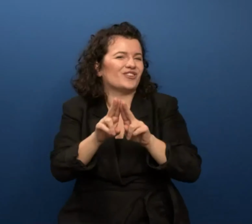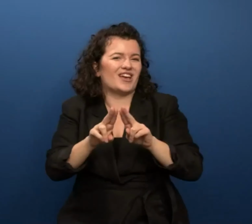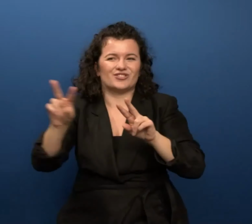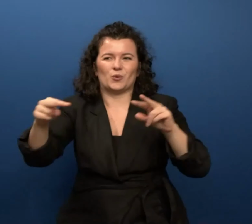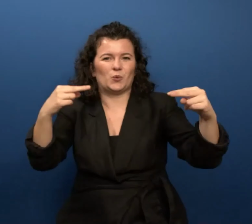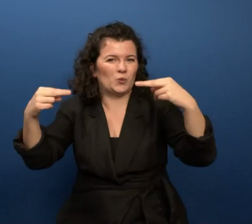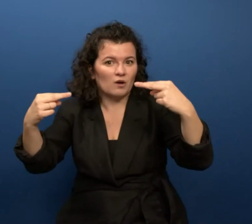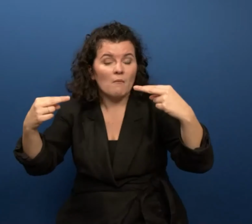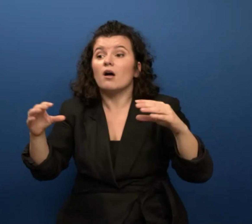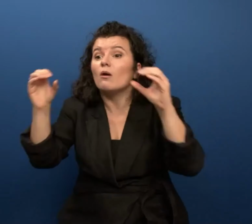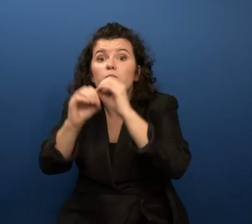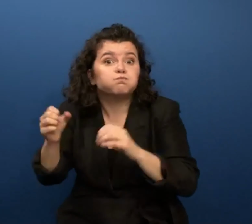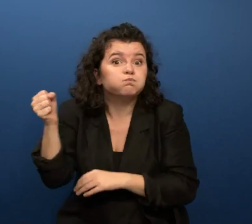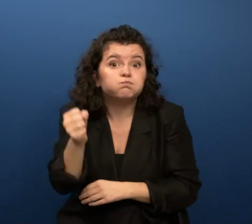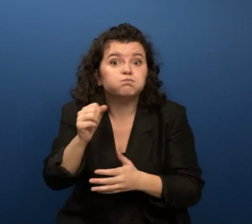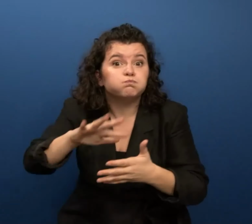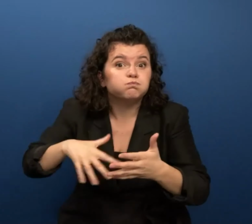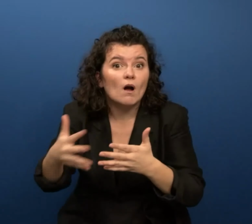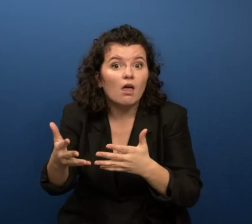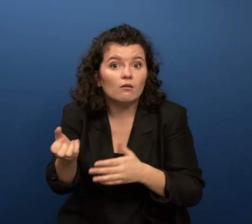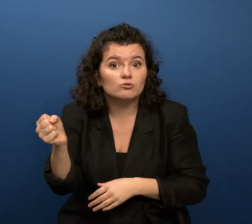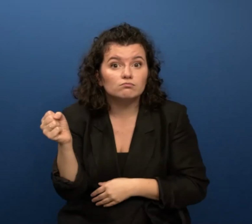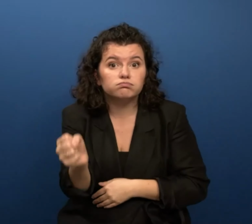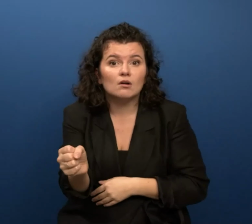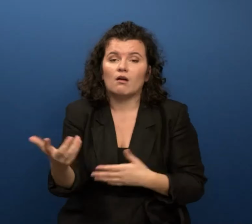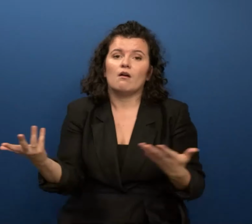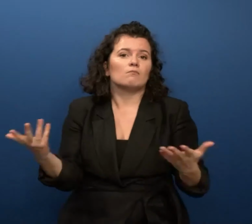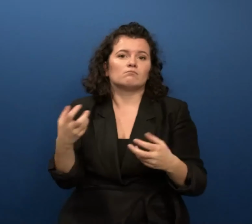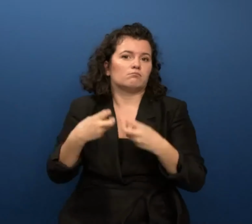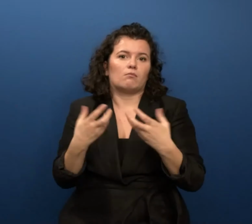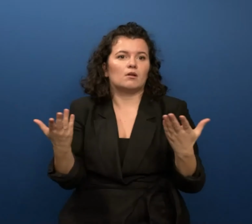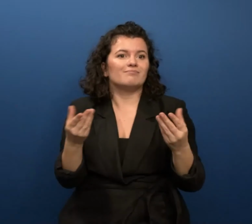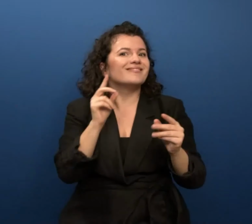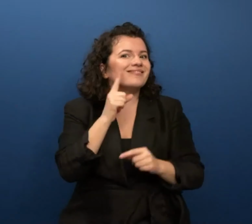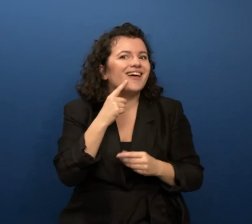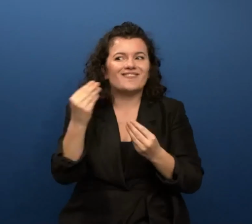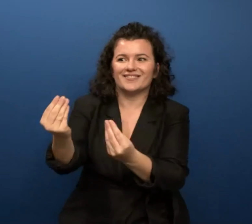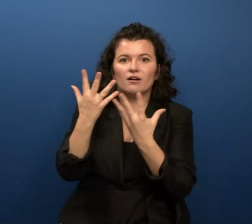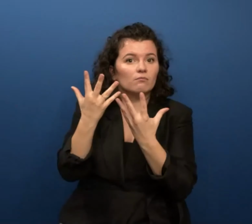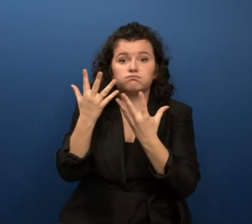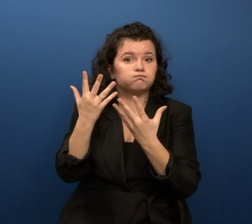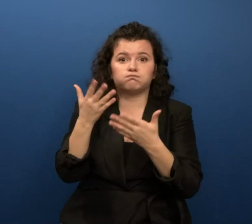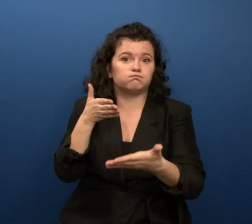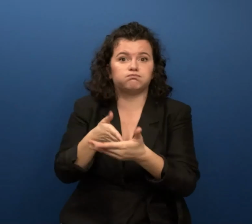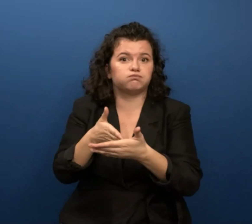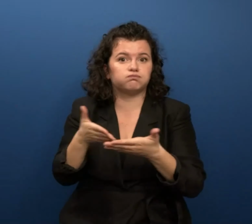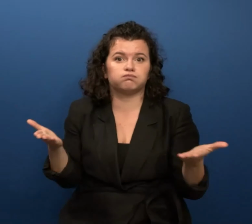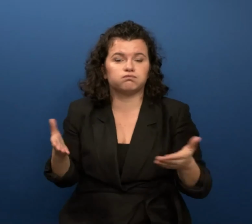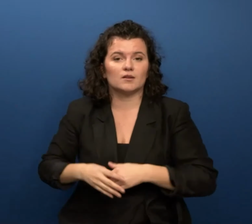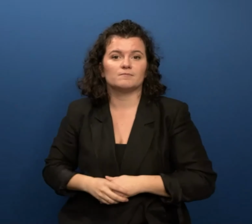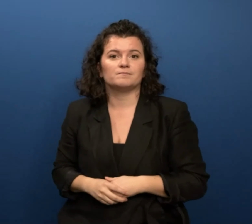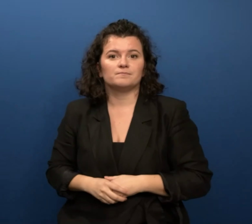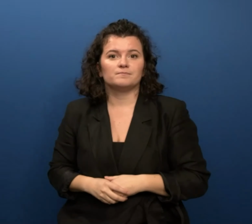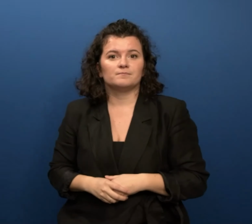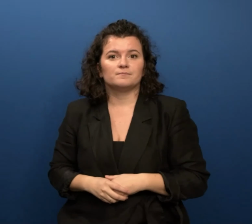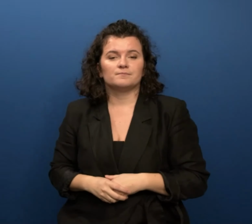a certain group that they will not be able to get such information. And then most of the people with